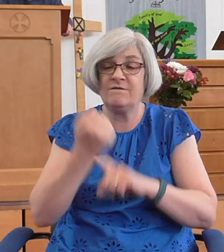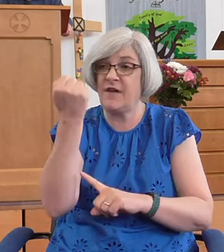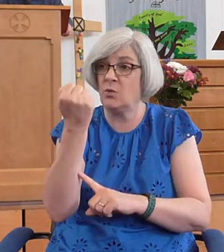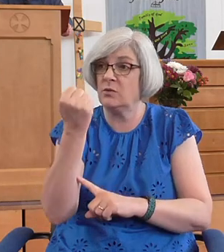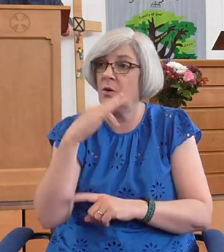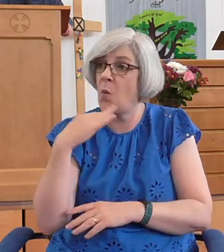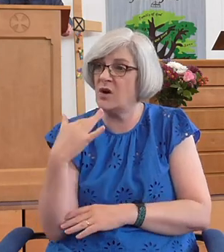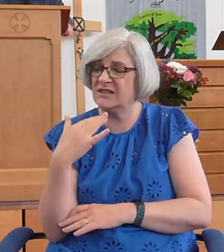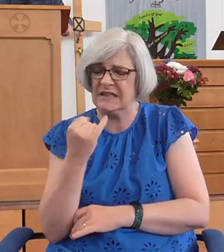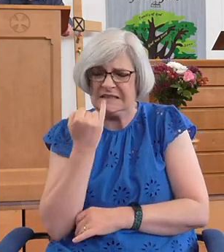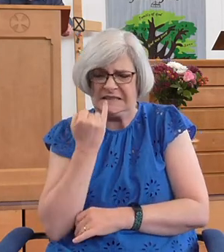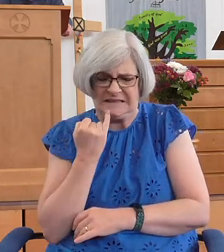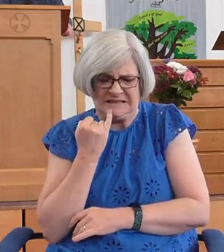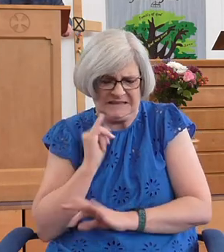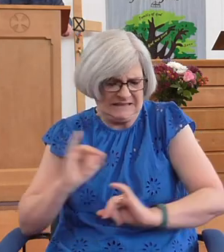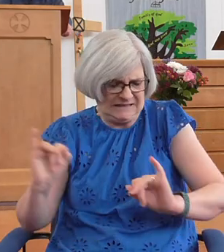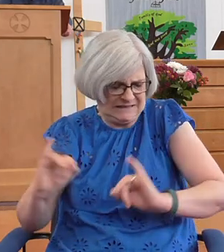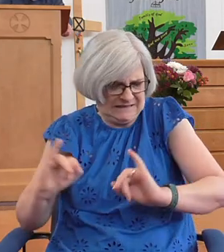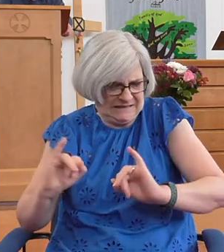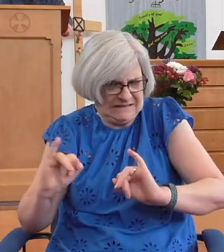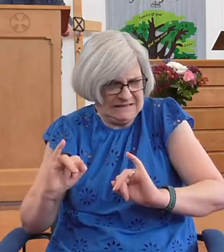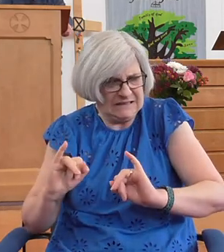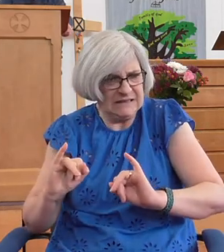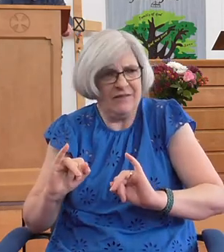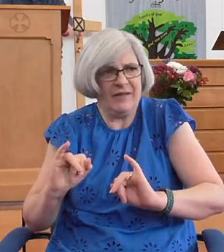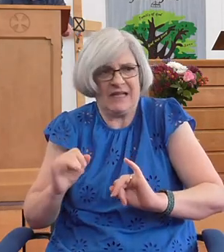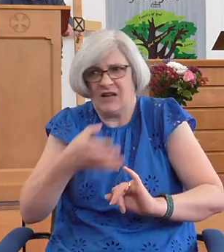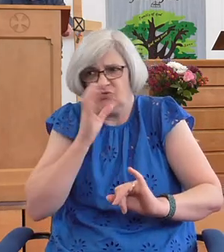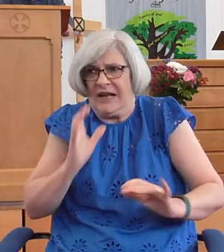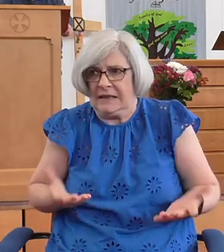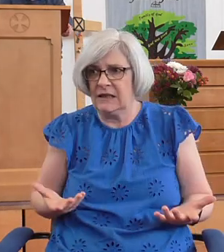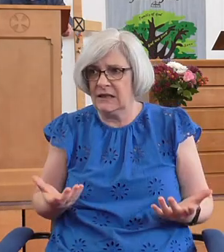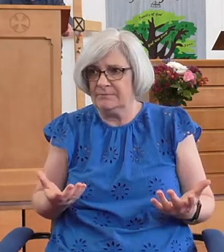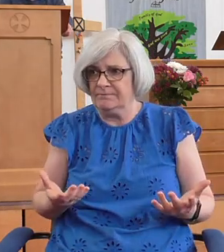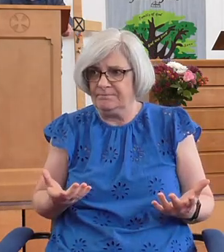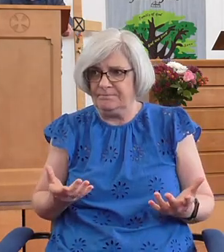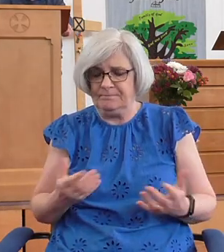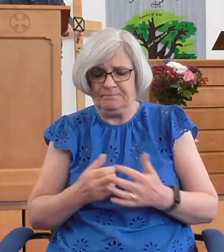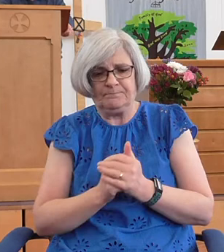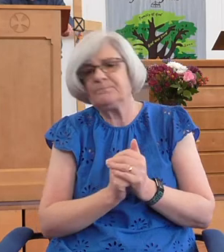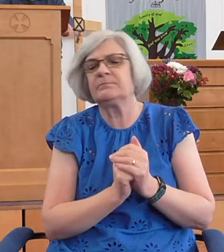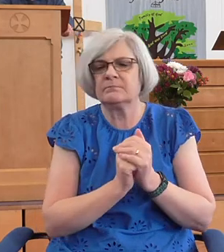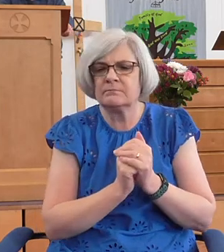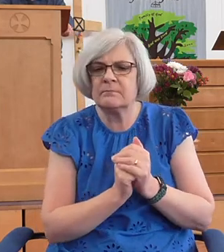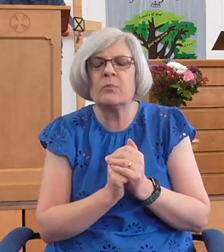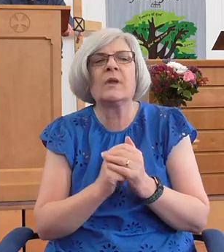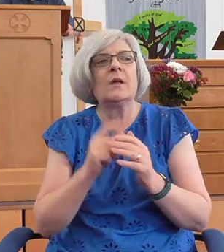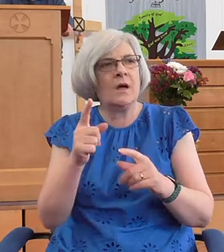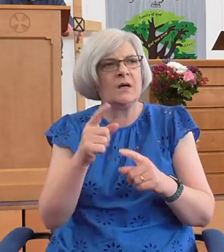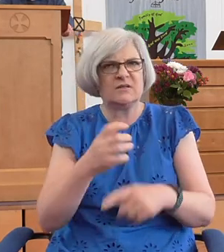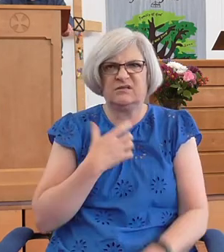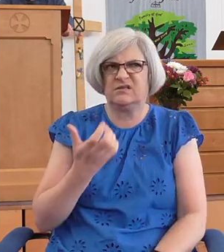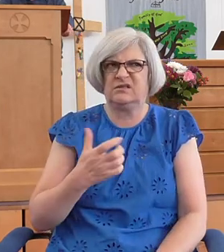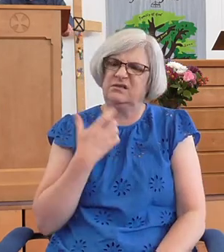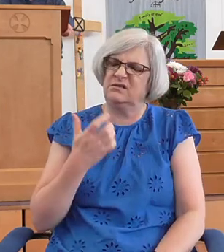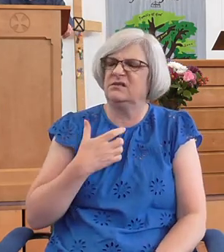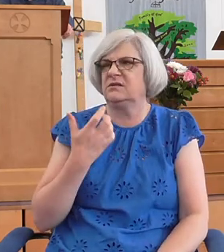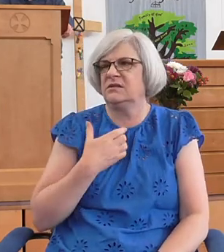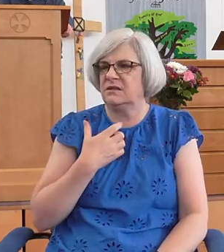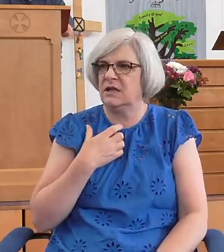to be bitter tasting, quite unpalatable. And so they grumbled against